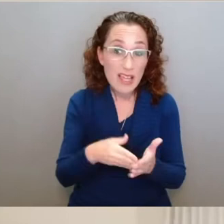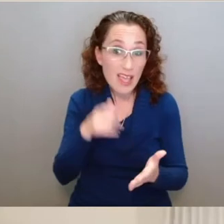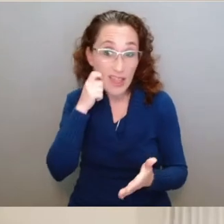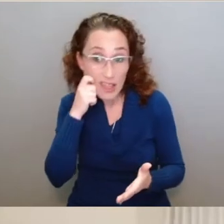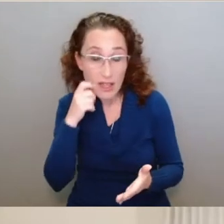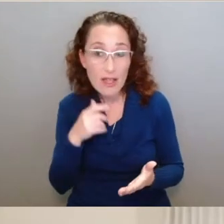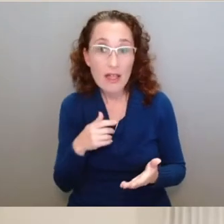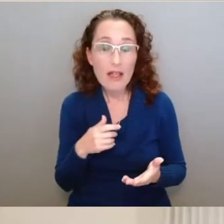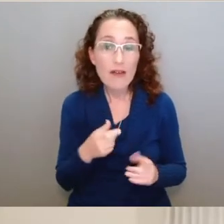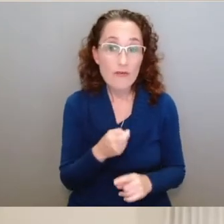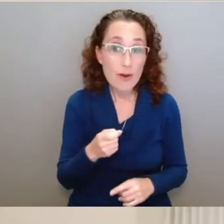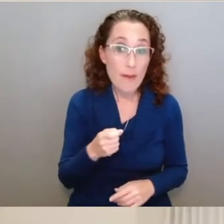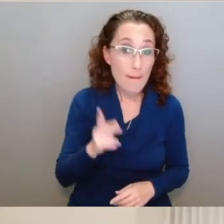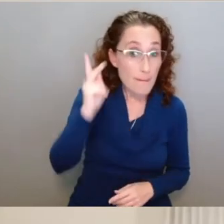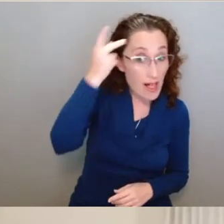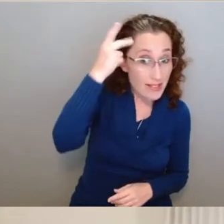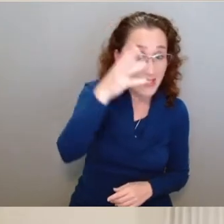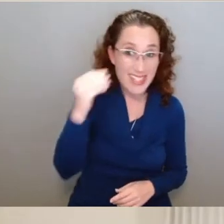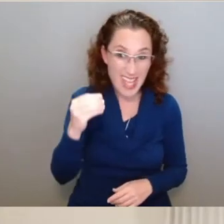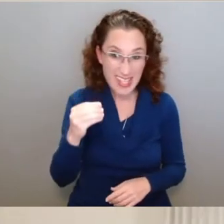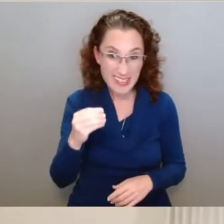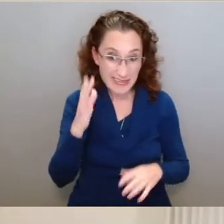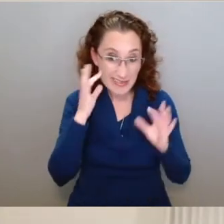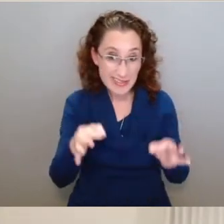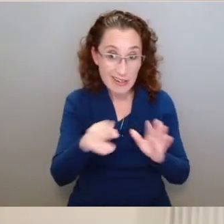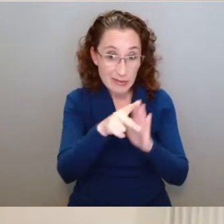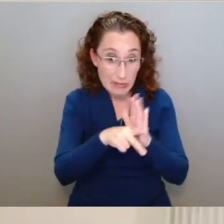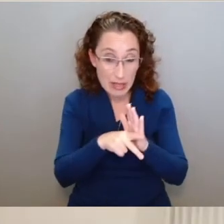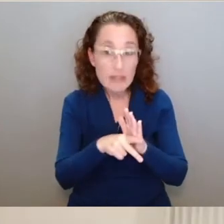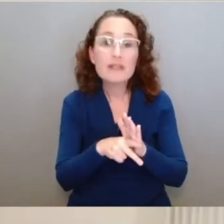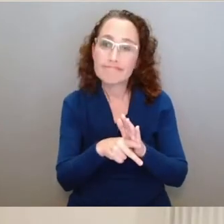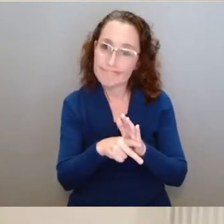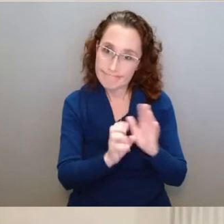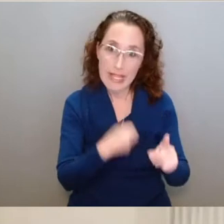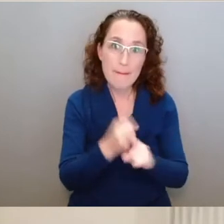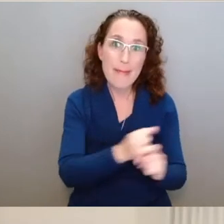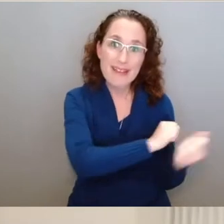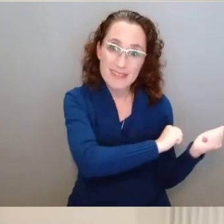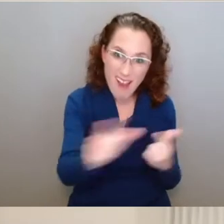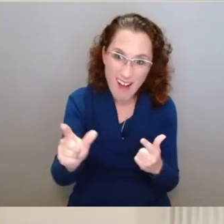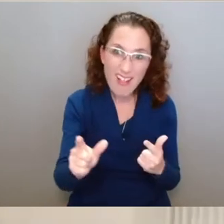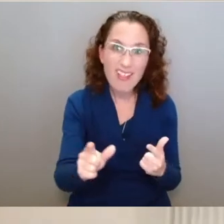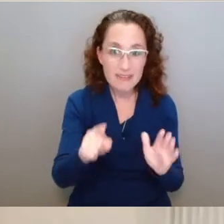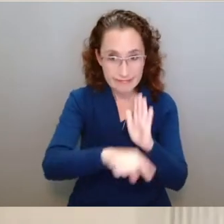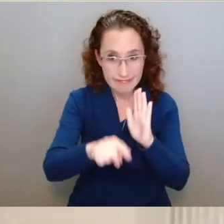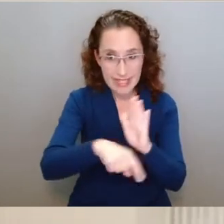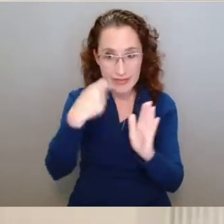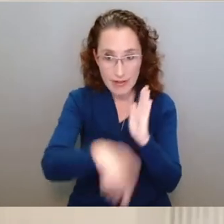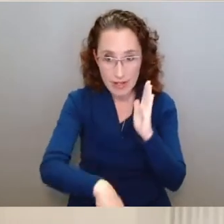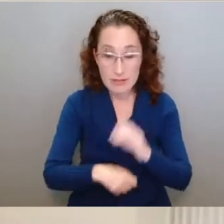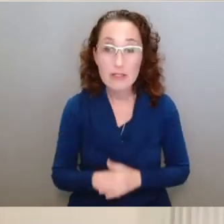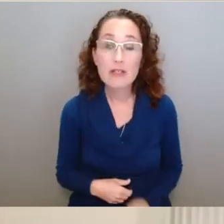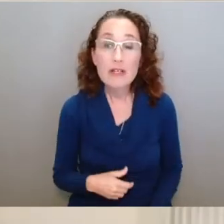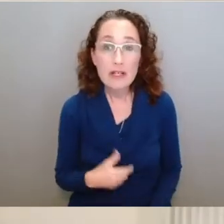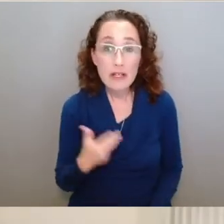politics and in our policymaking ultimately has a cost for everyone. Before I go into those three concepts,